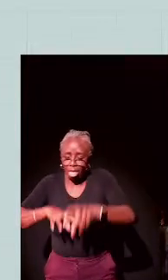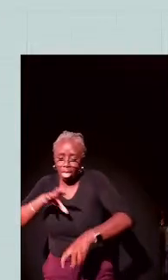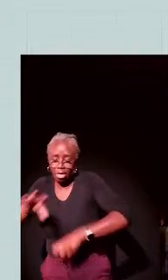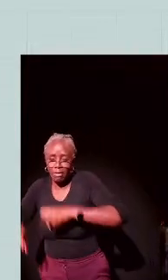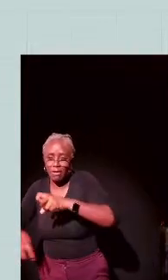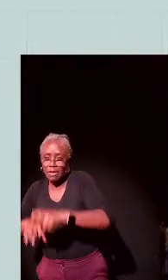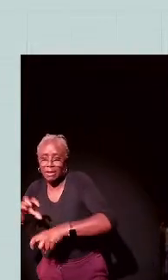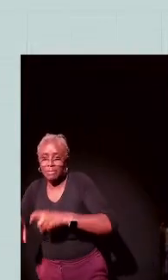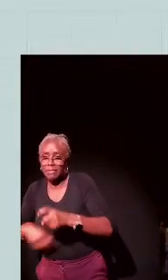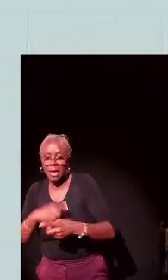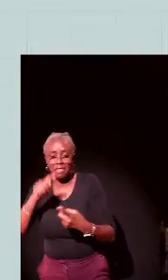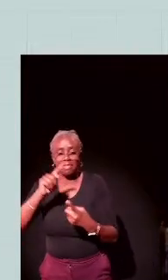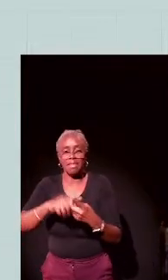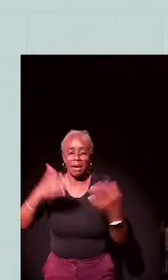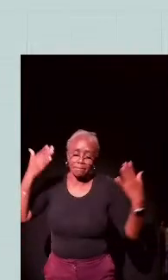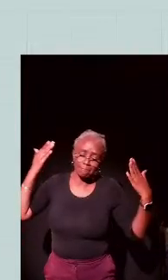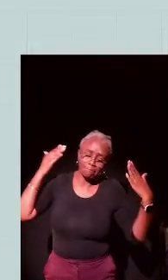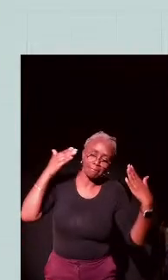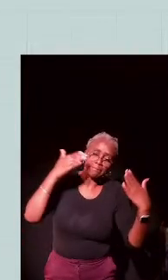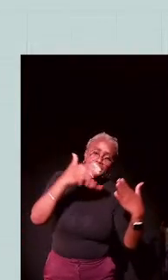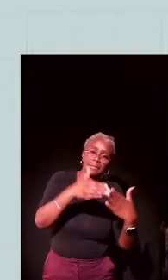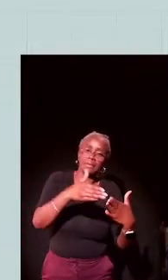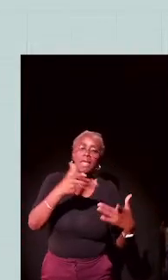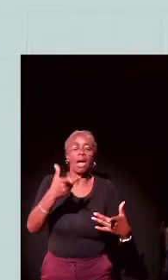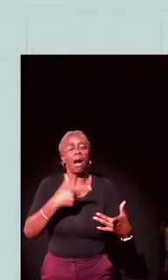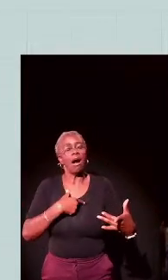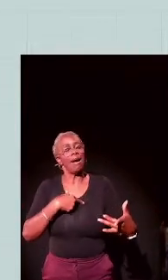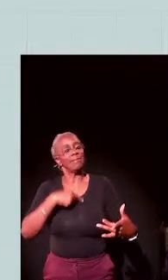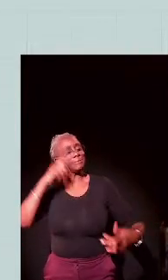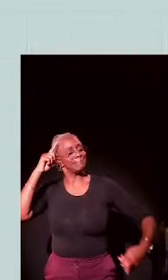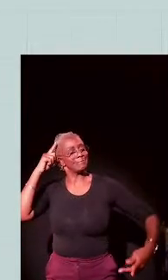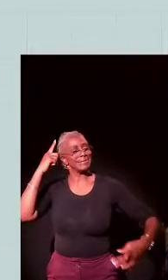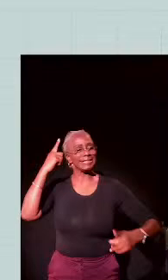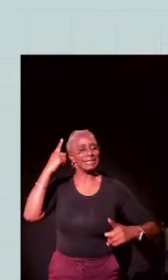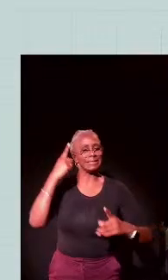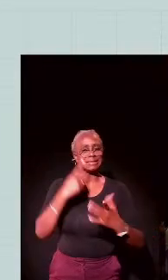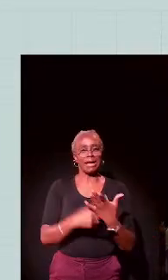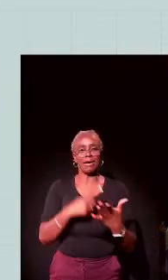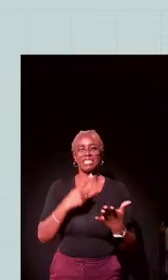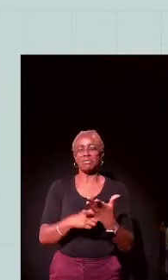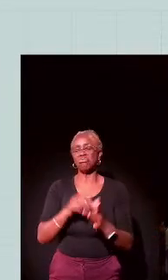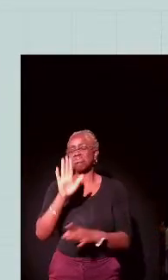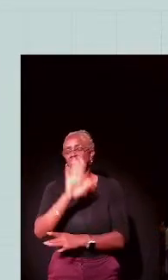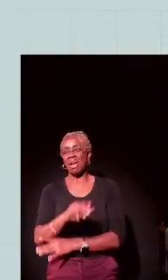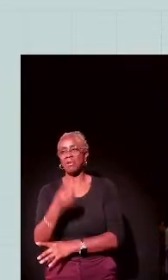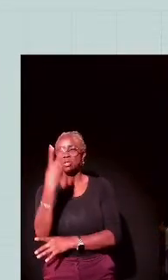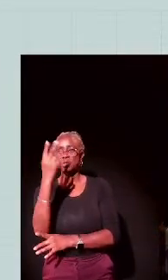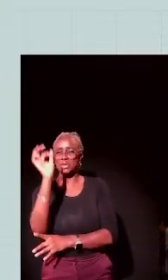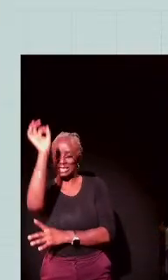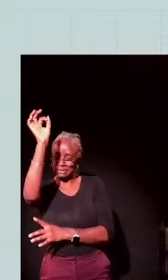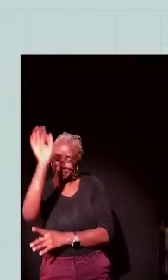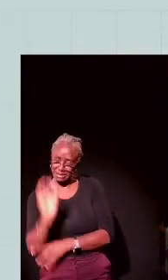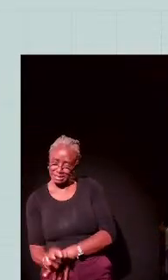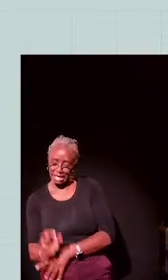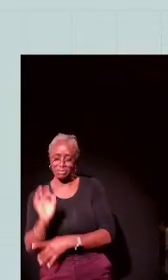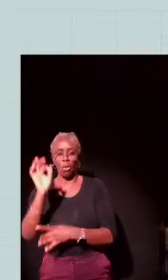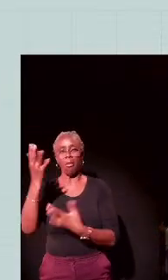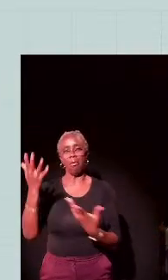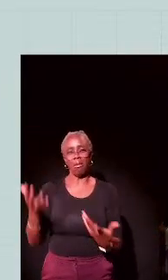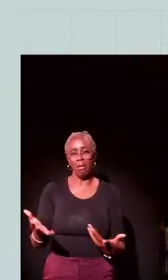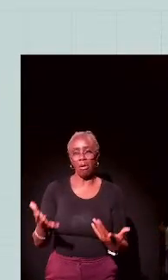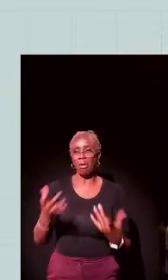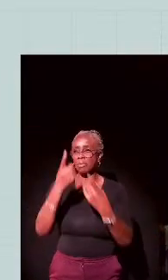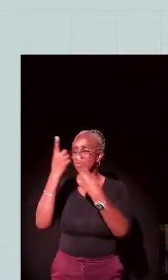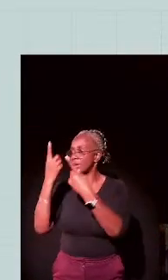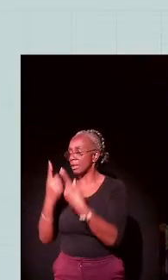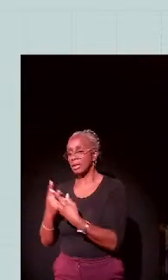I looked at gaming. And why I got to that conclusion was because about 20% of all gamers globally, this